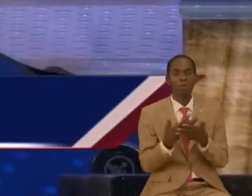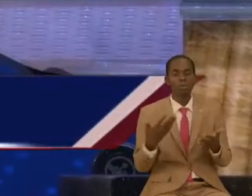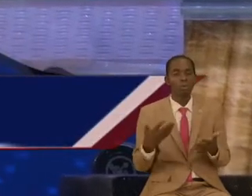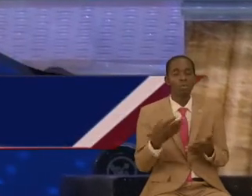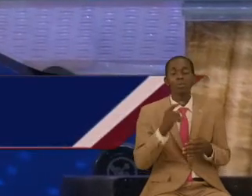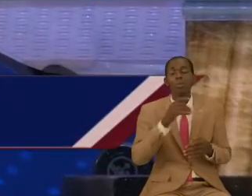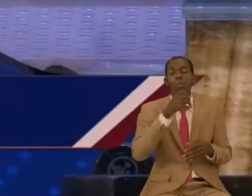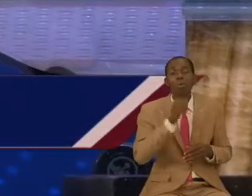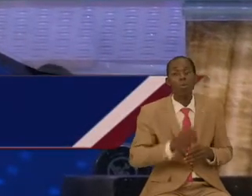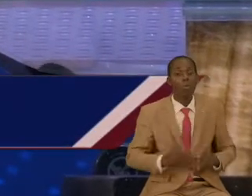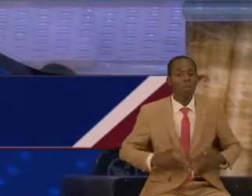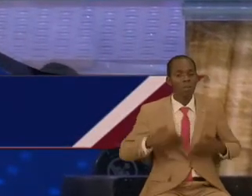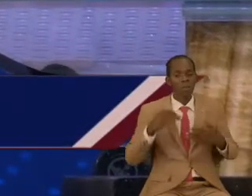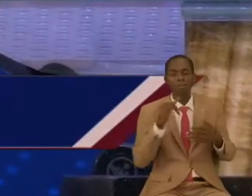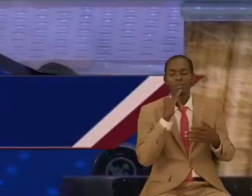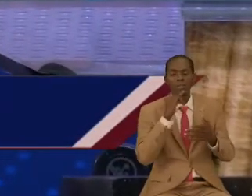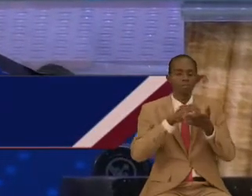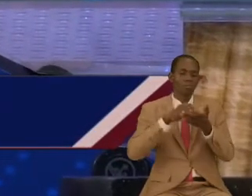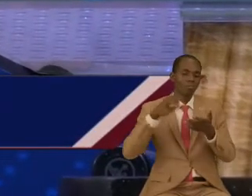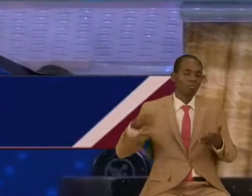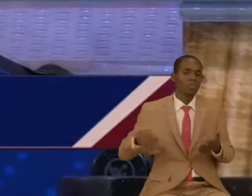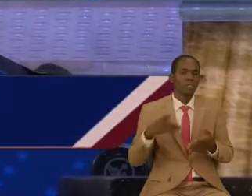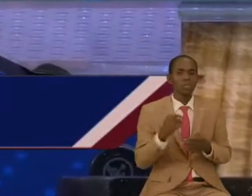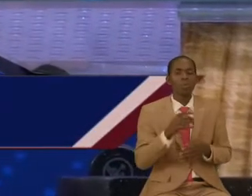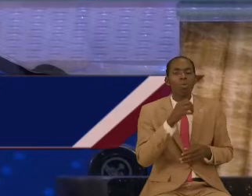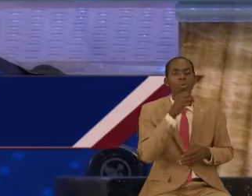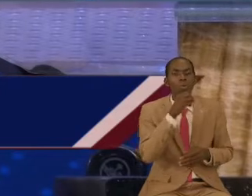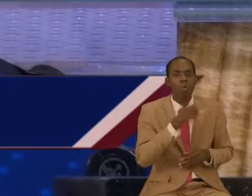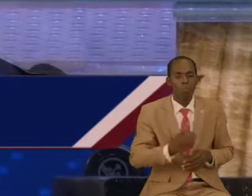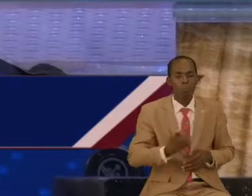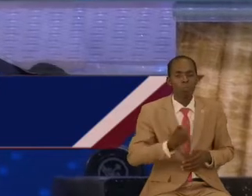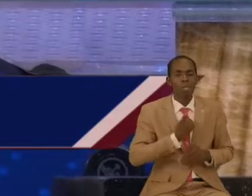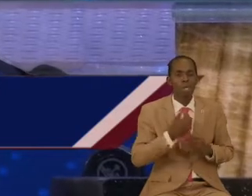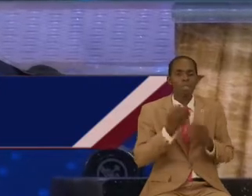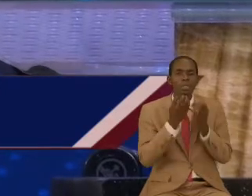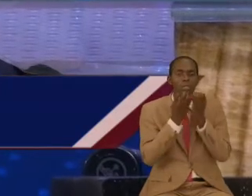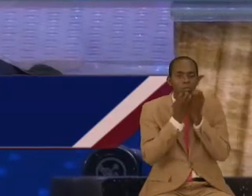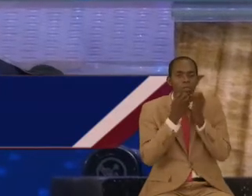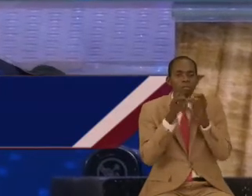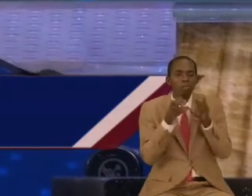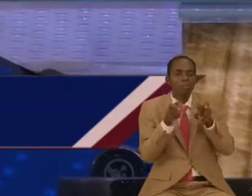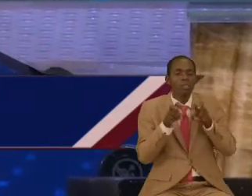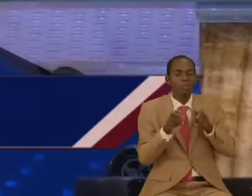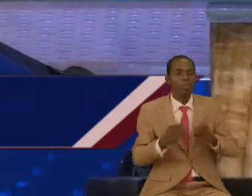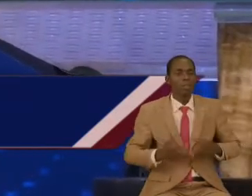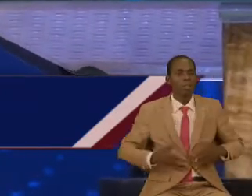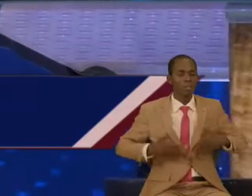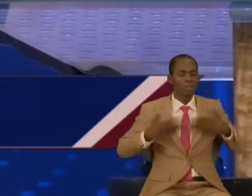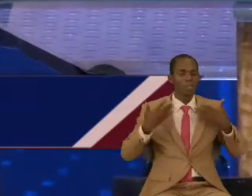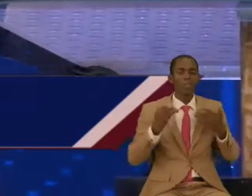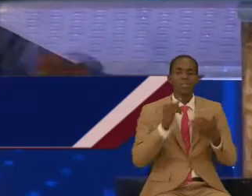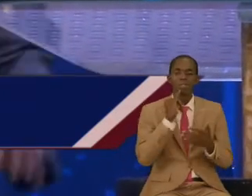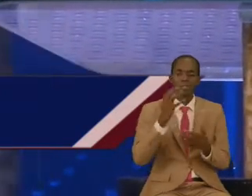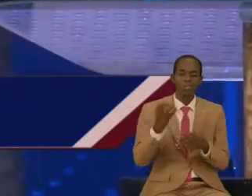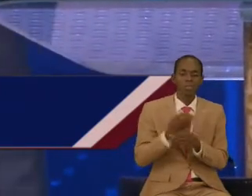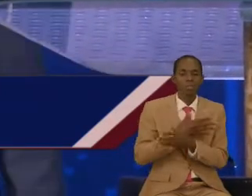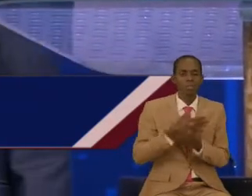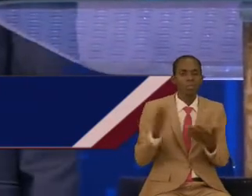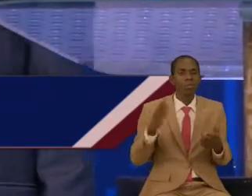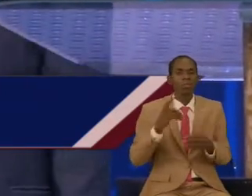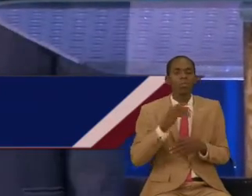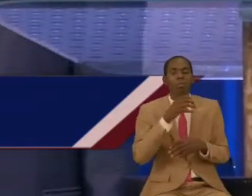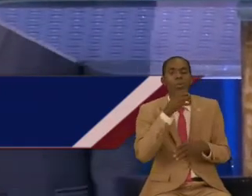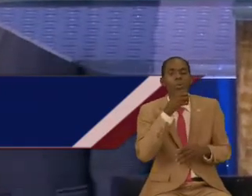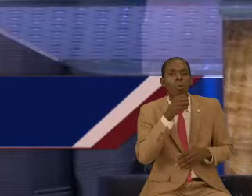is gone. The old selfish life, self-centered life, all that is gone. The old